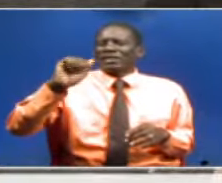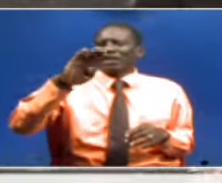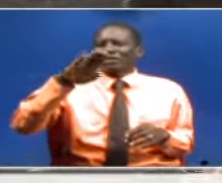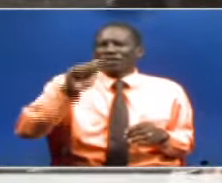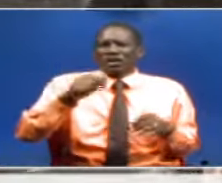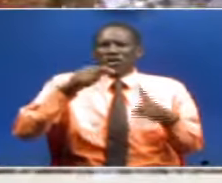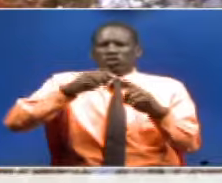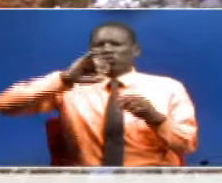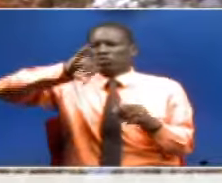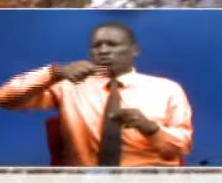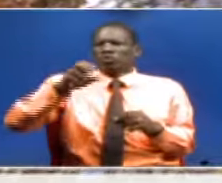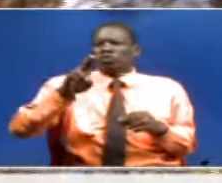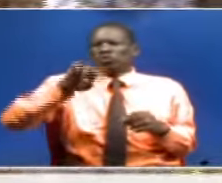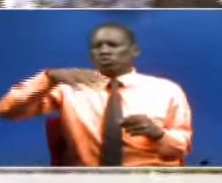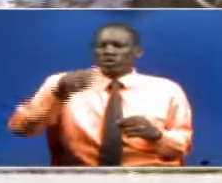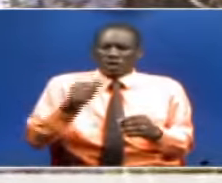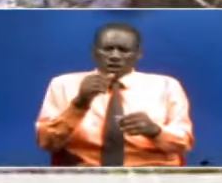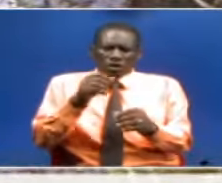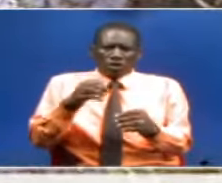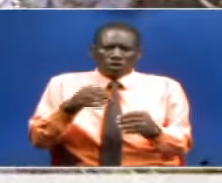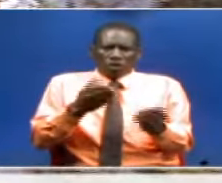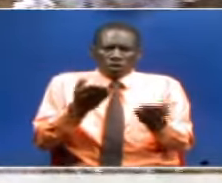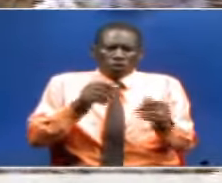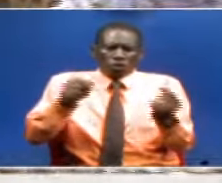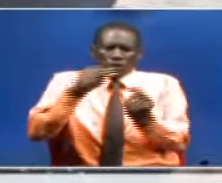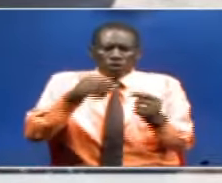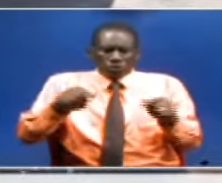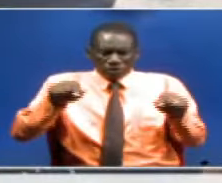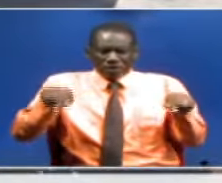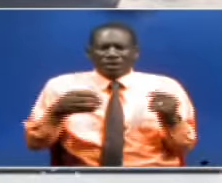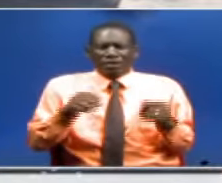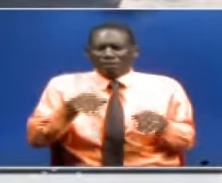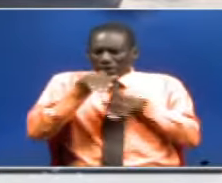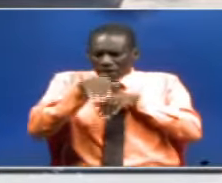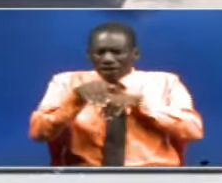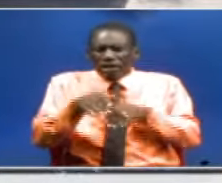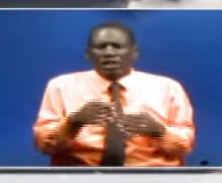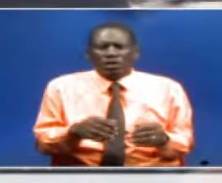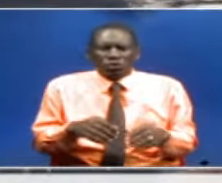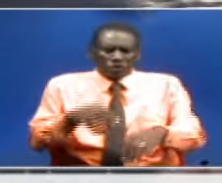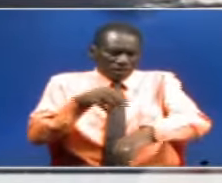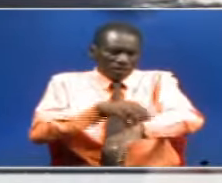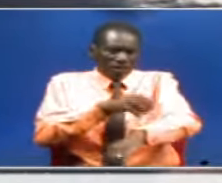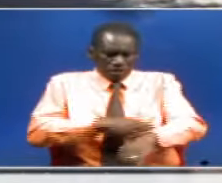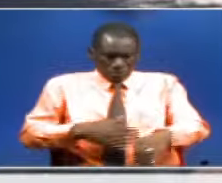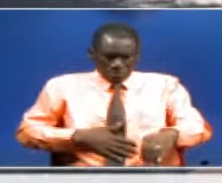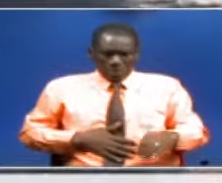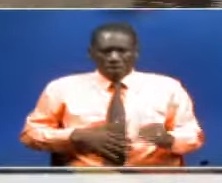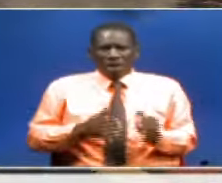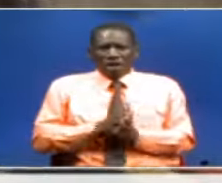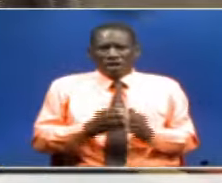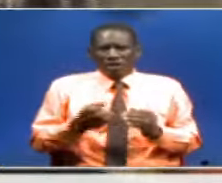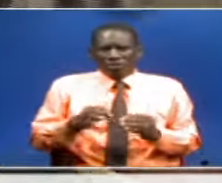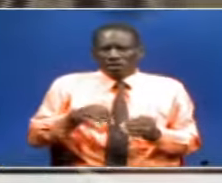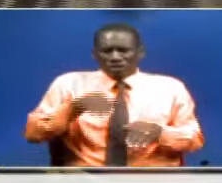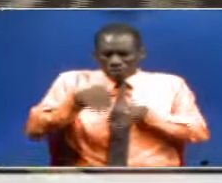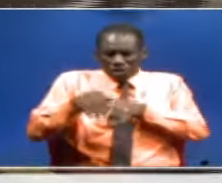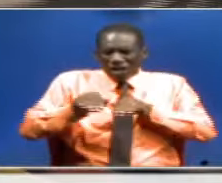was attacked. She was gravely injured in the stomach, and the night before, the scavengers abandoned her by the roadside.